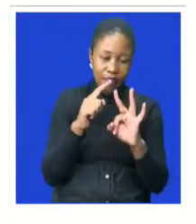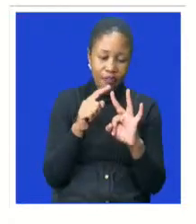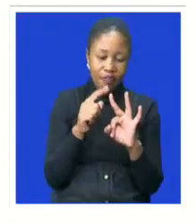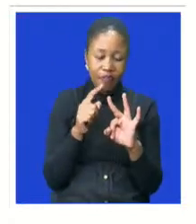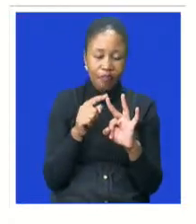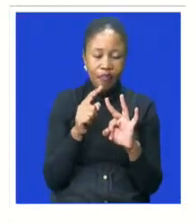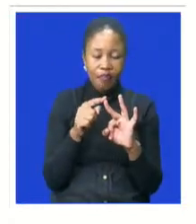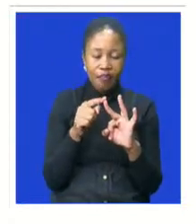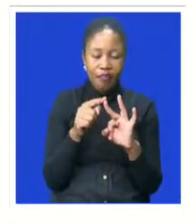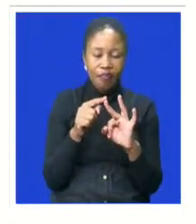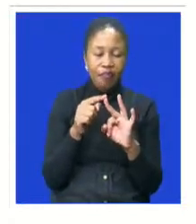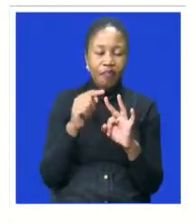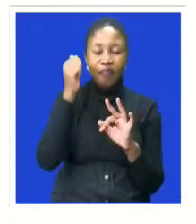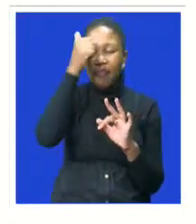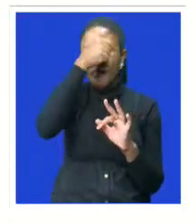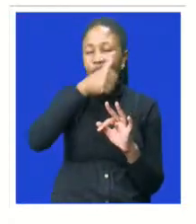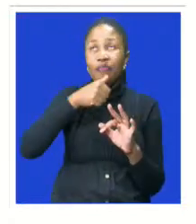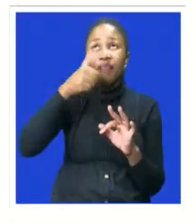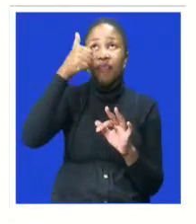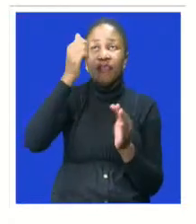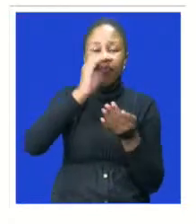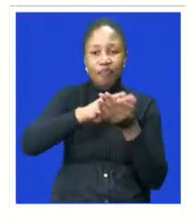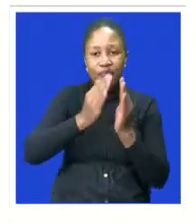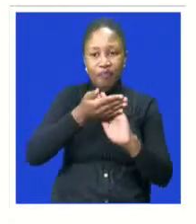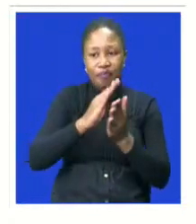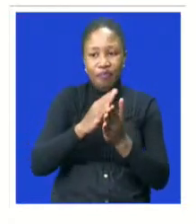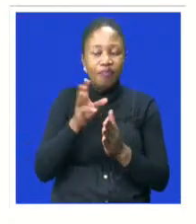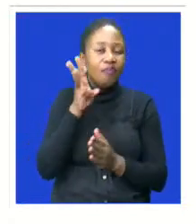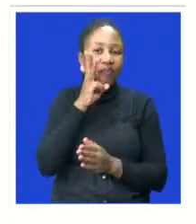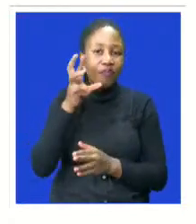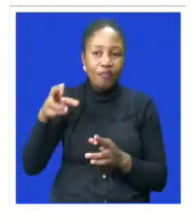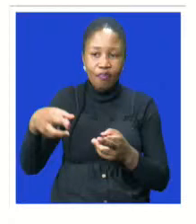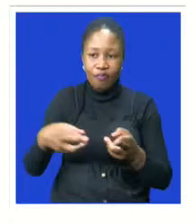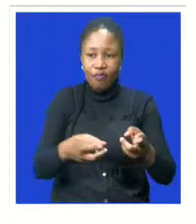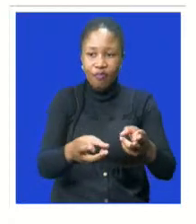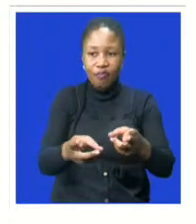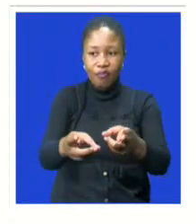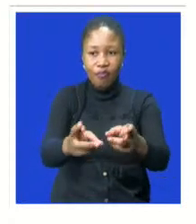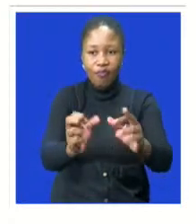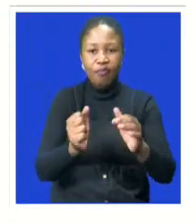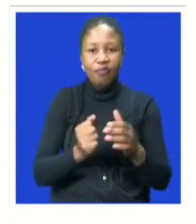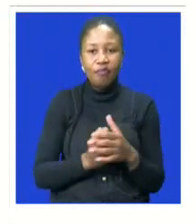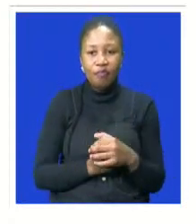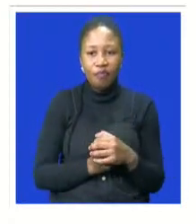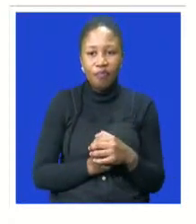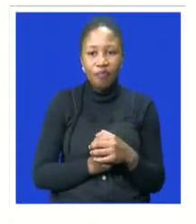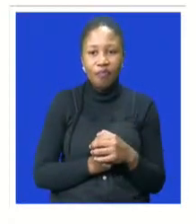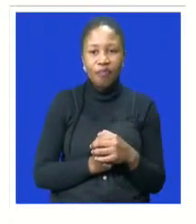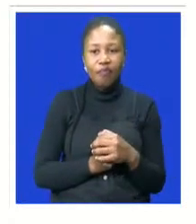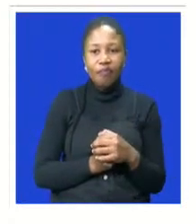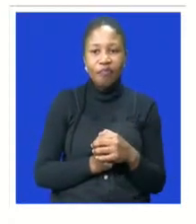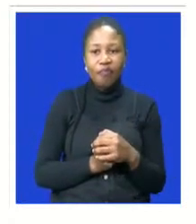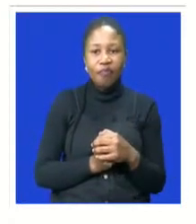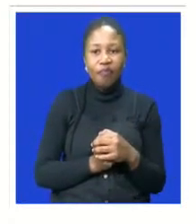God also did what? He created rivers. So the plants,